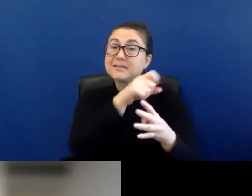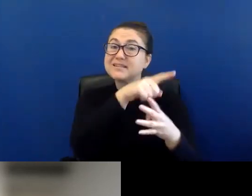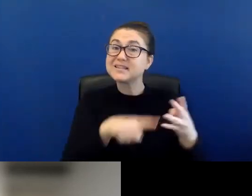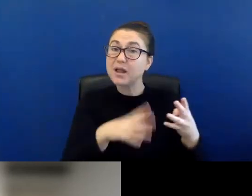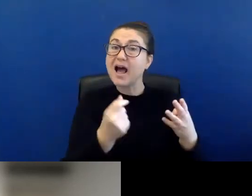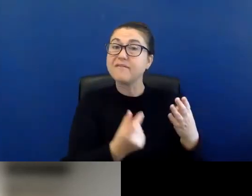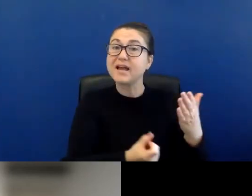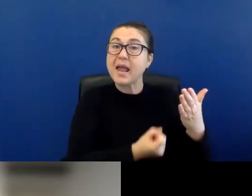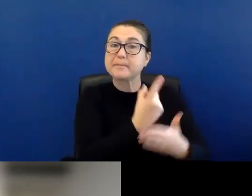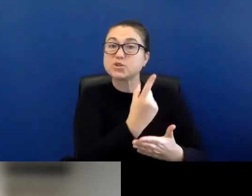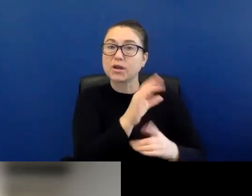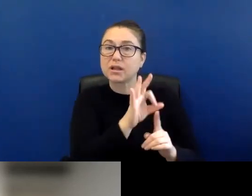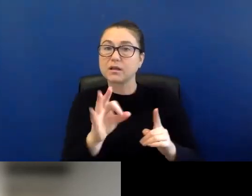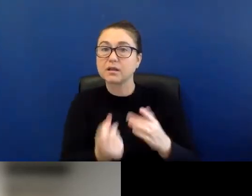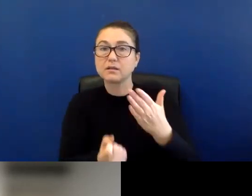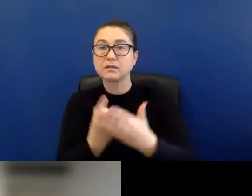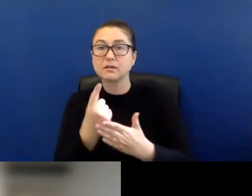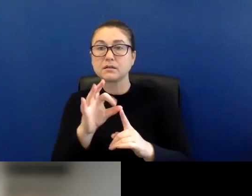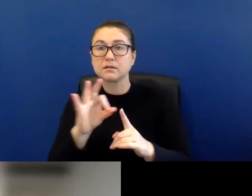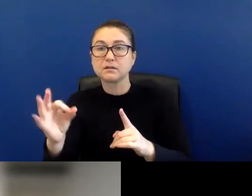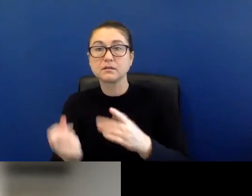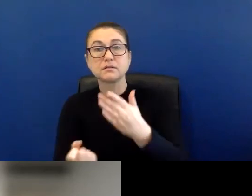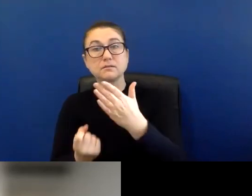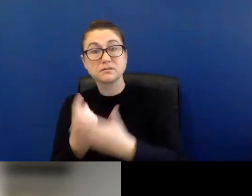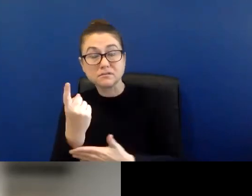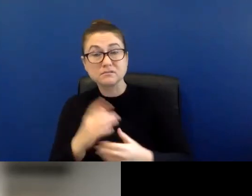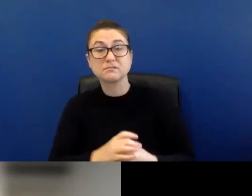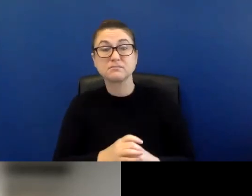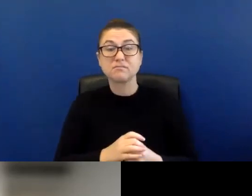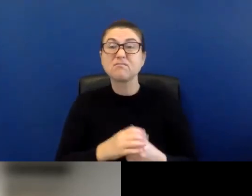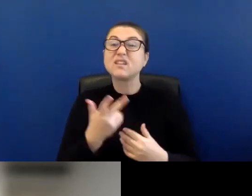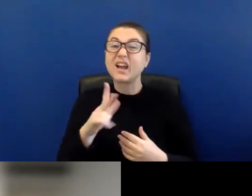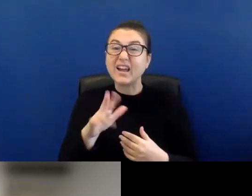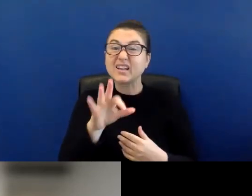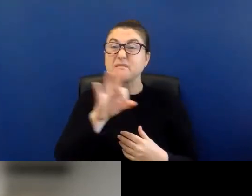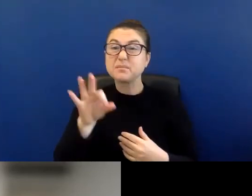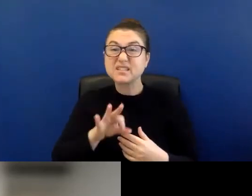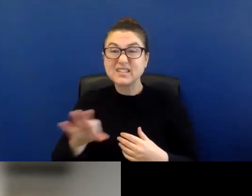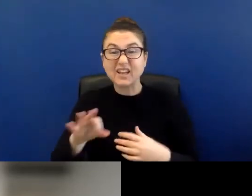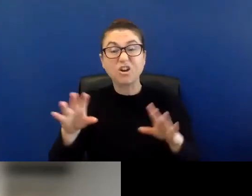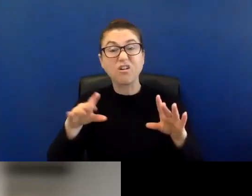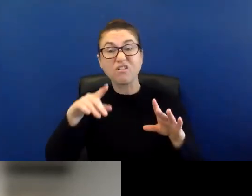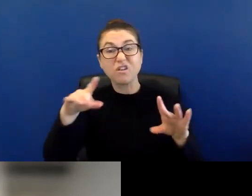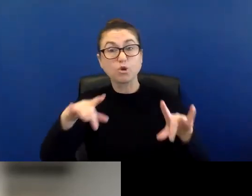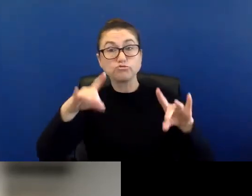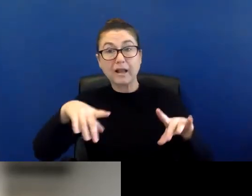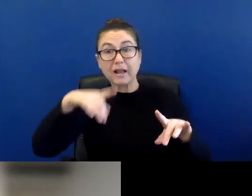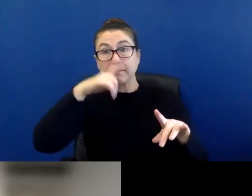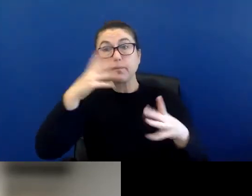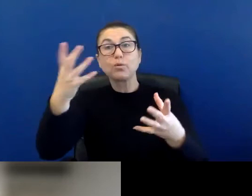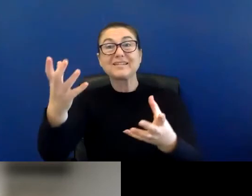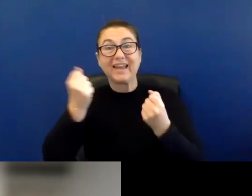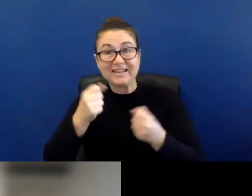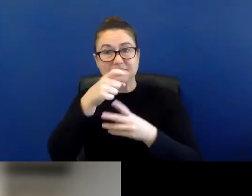million Australians presently live with disability, and 80% of disability is acquired during the totality of an individual's